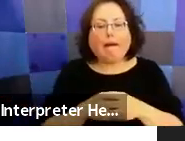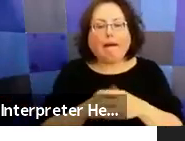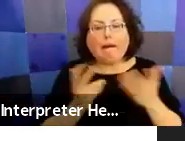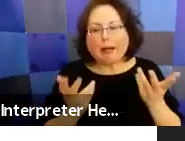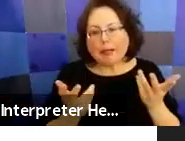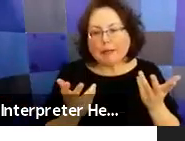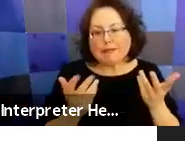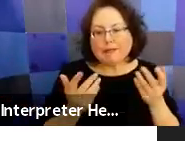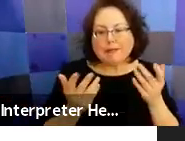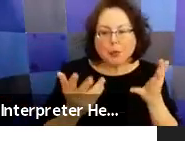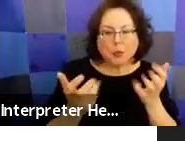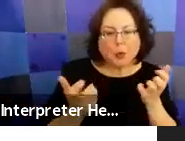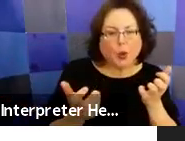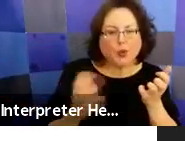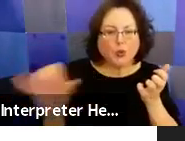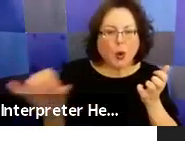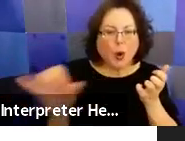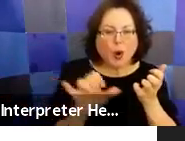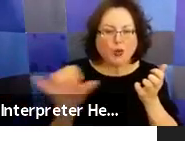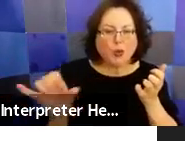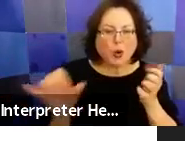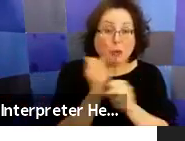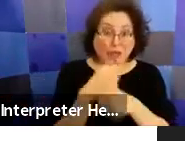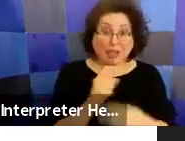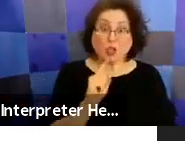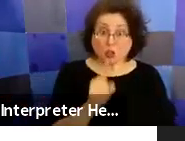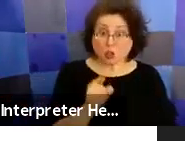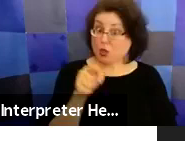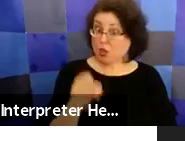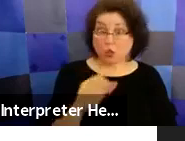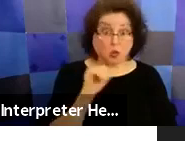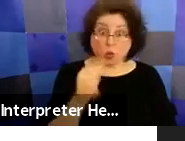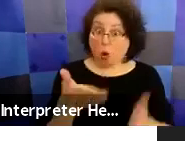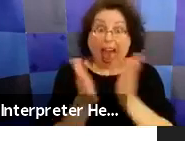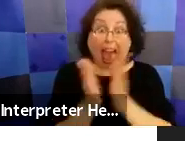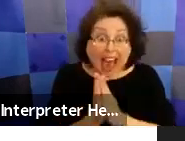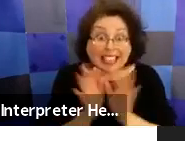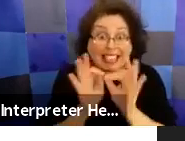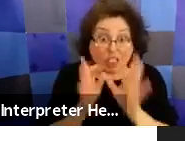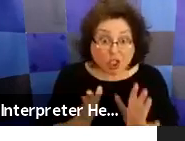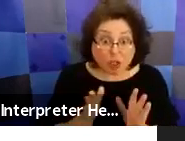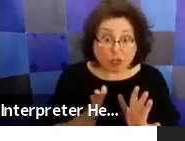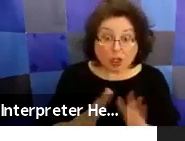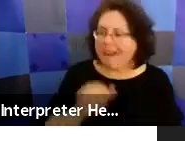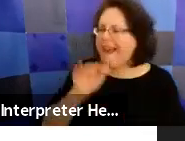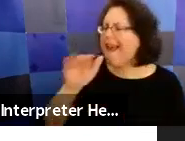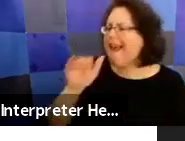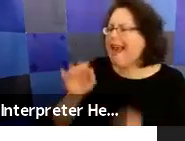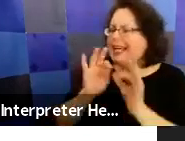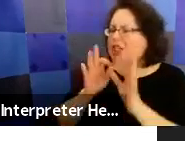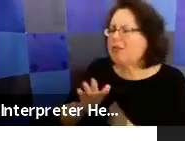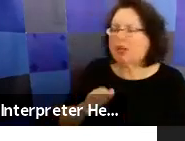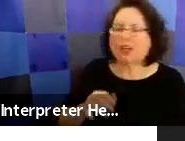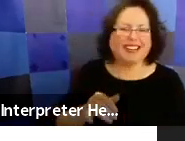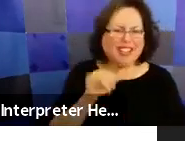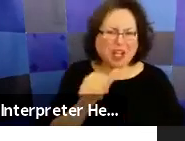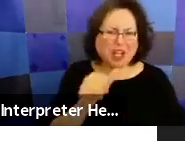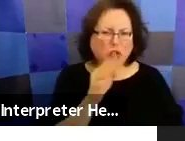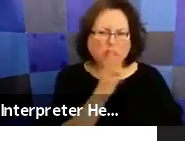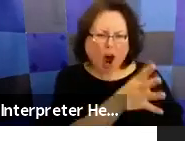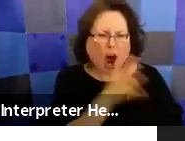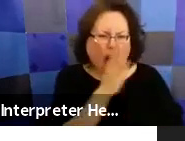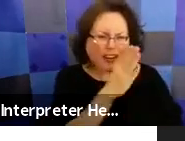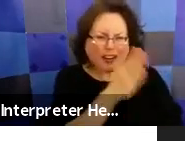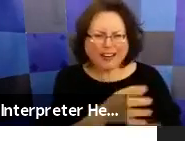You want to make sure you don't ask the interpreter questions or speak directly to the